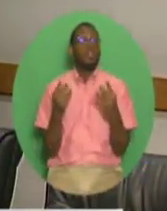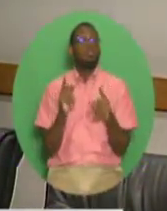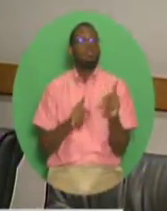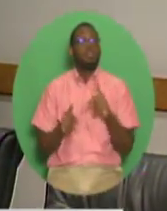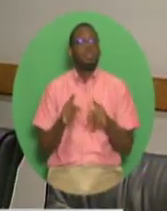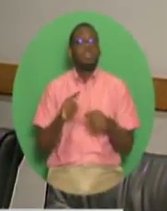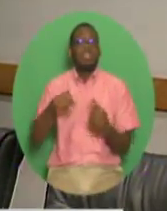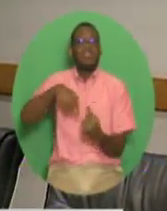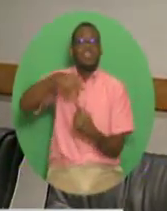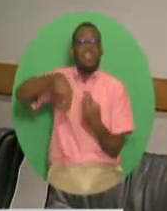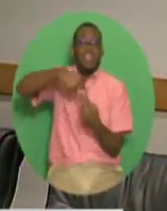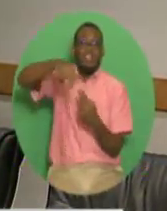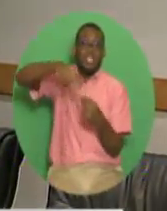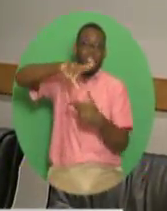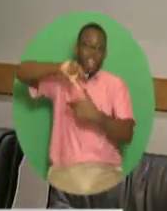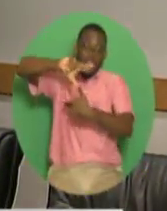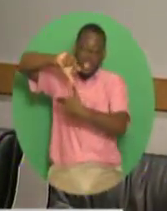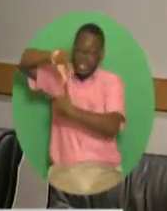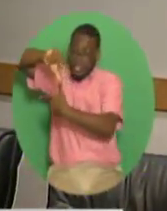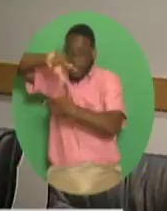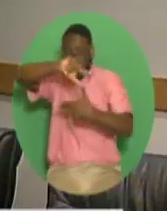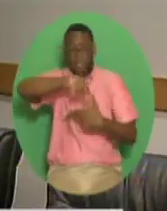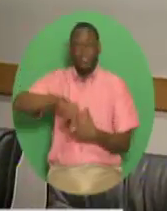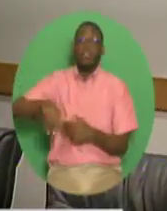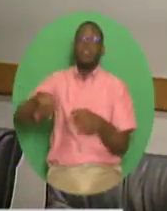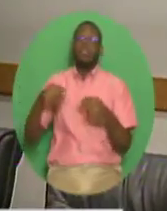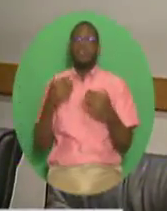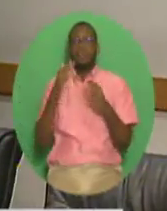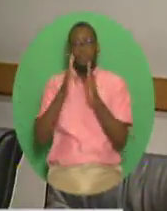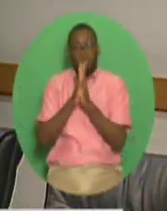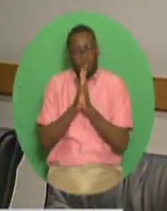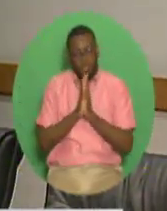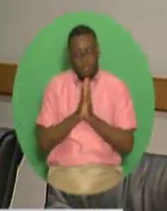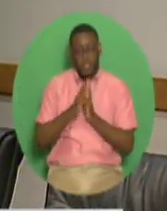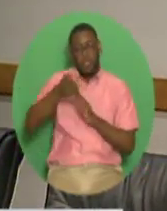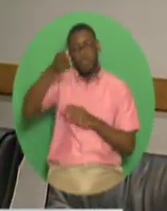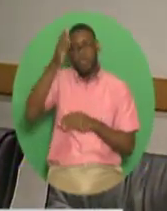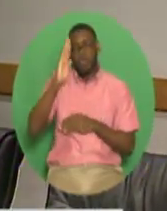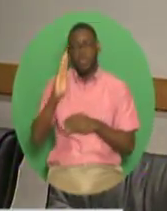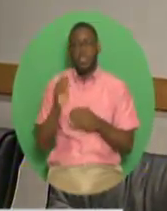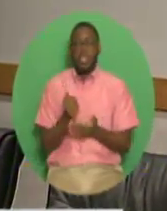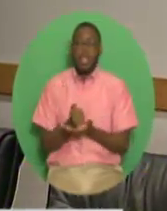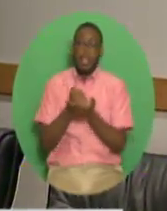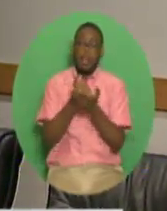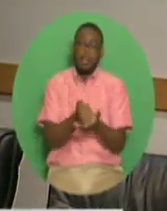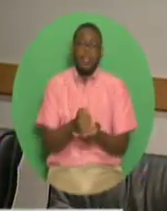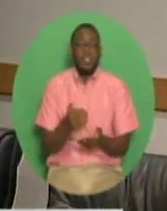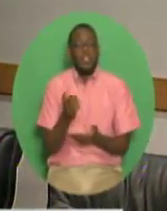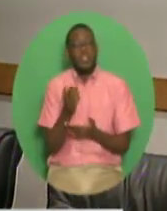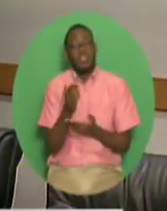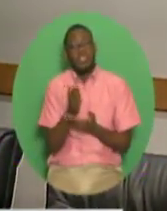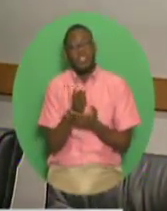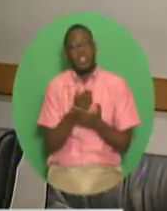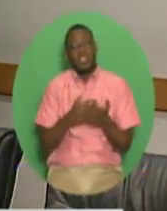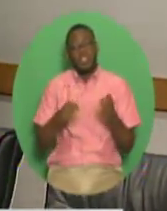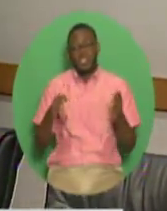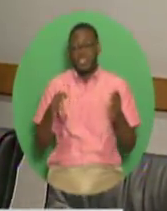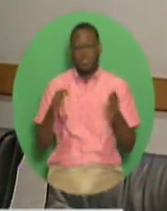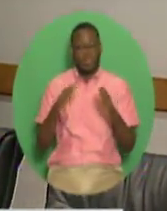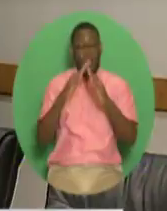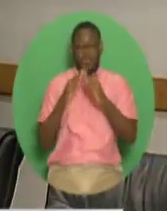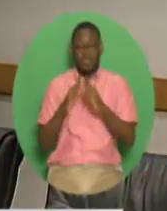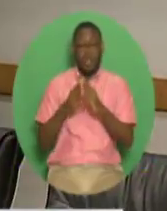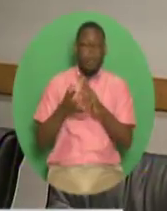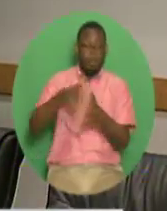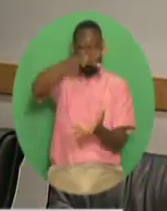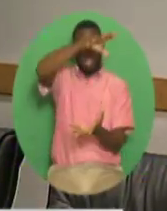to all those who may have passed, all those who may not have a shelter over their head as we speak right now. We want to send our prayers, and we want to thank the Prime Minister